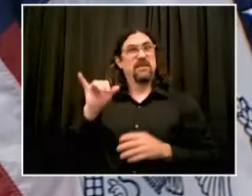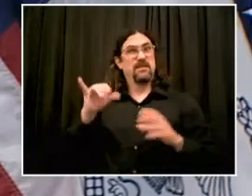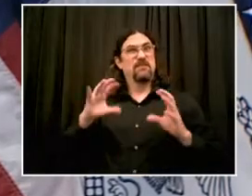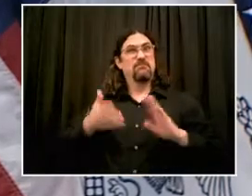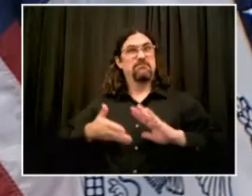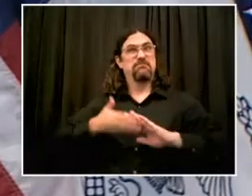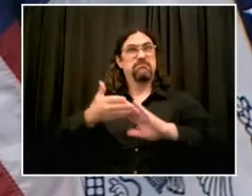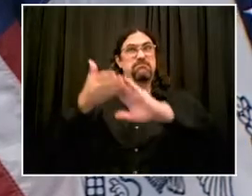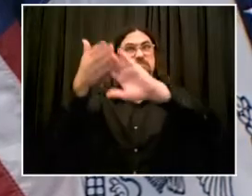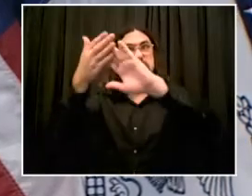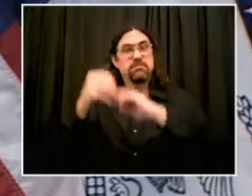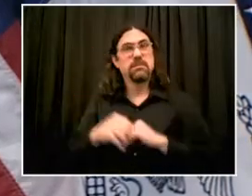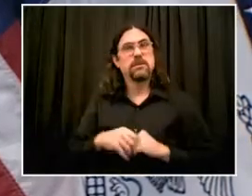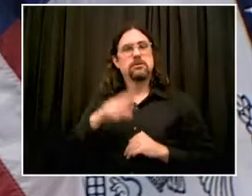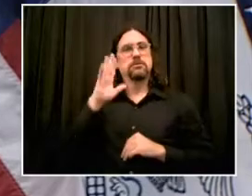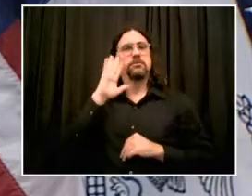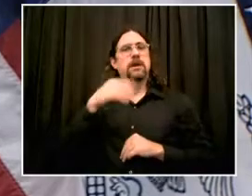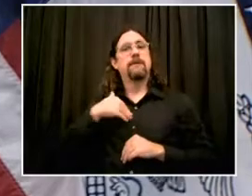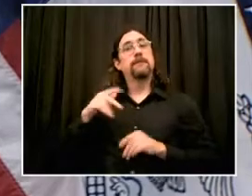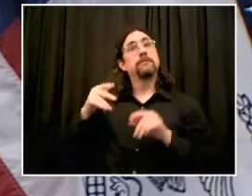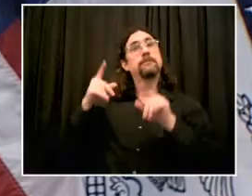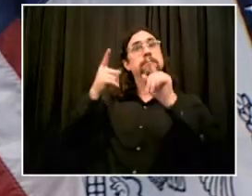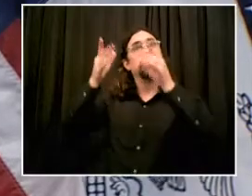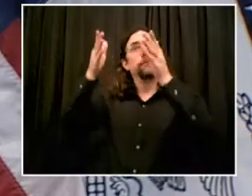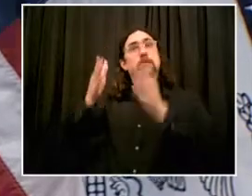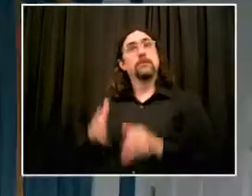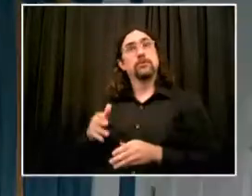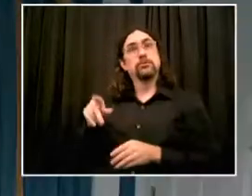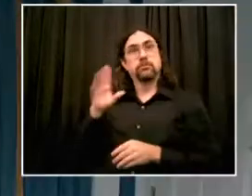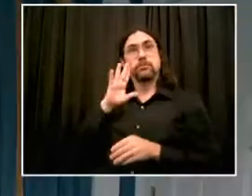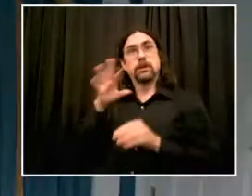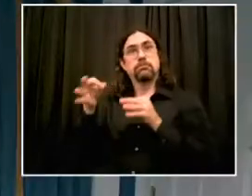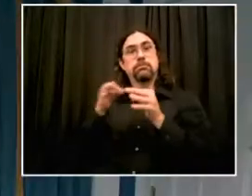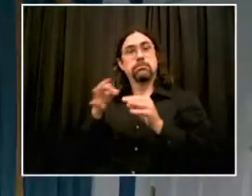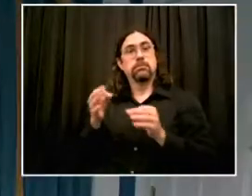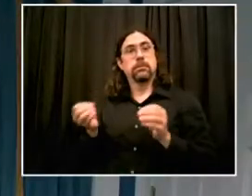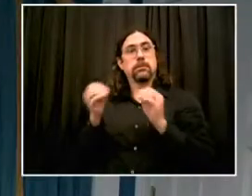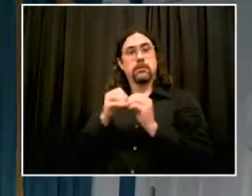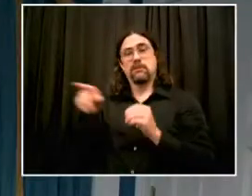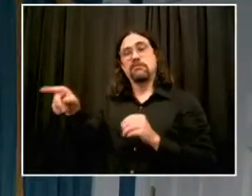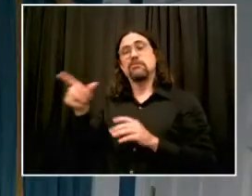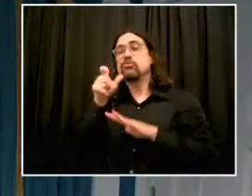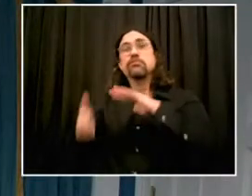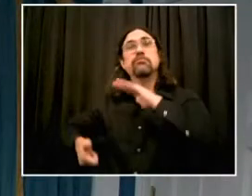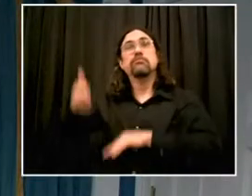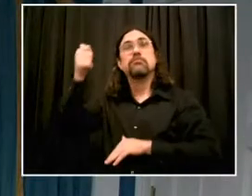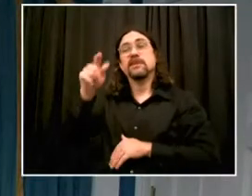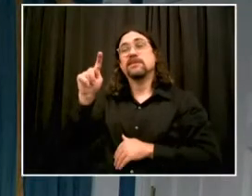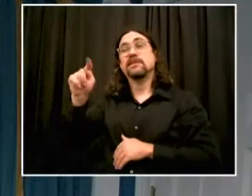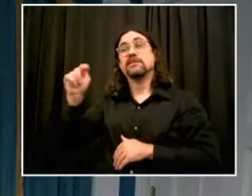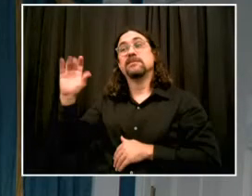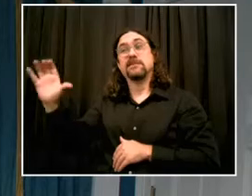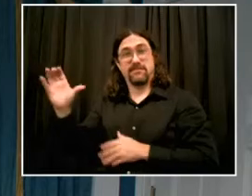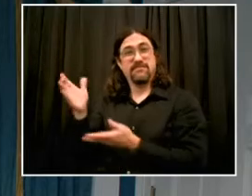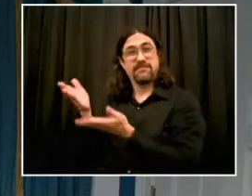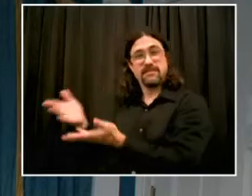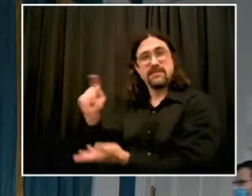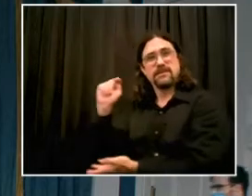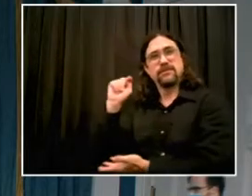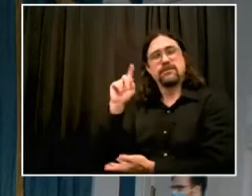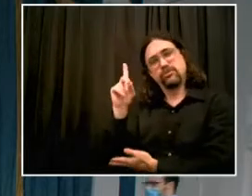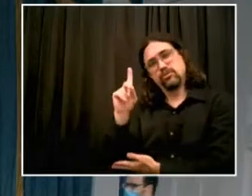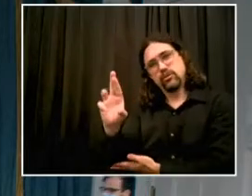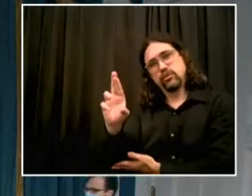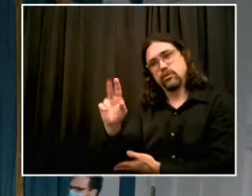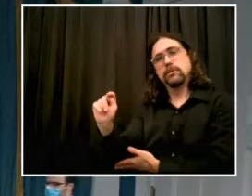places, the Executive Director of Test and Trace, Dr. Ted Long. Thank you, sir. We